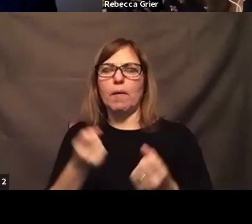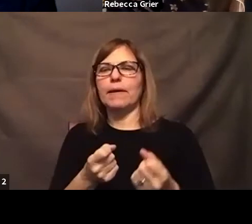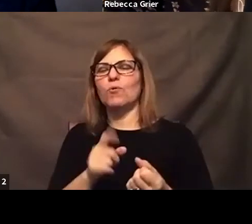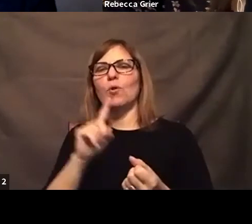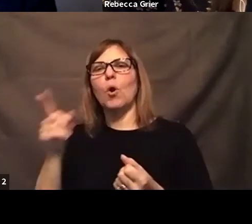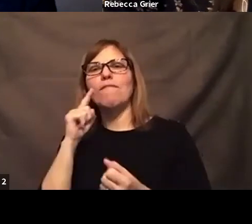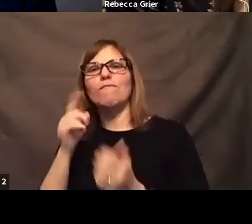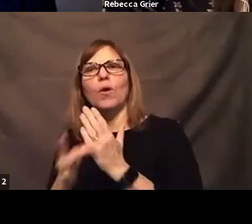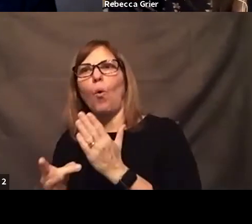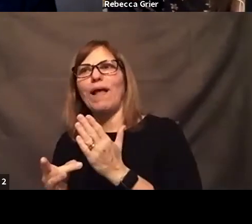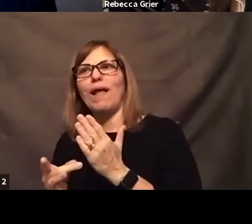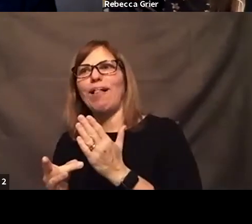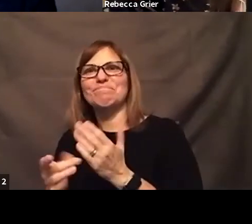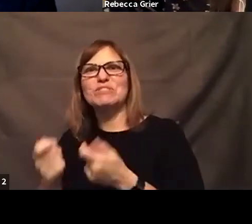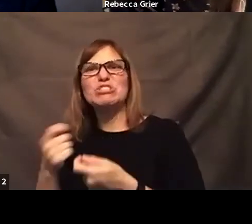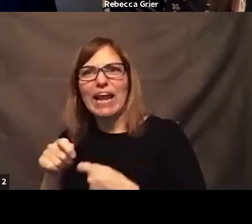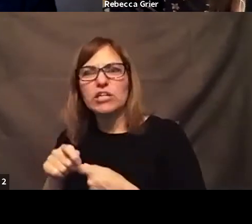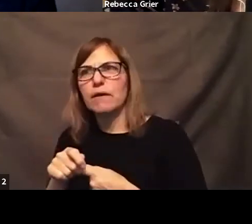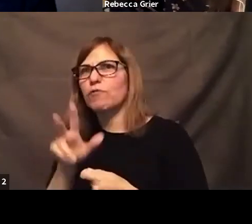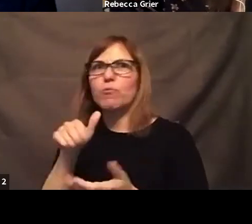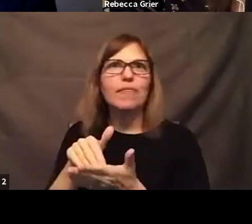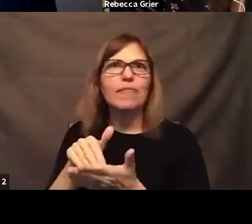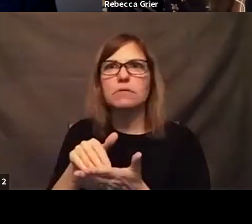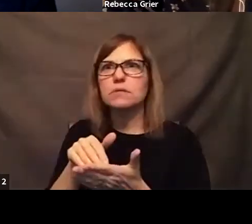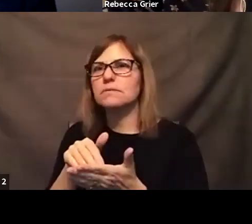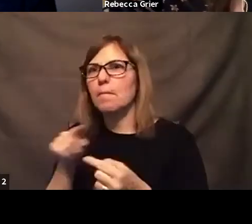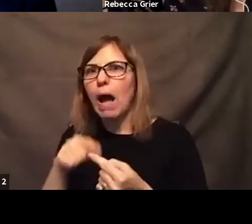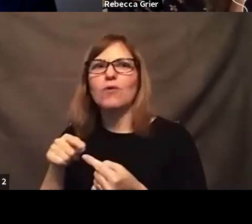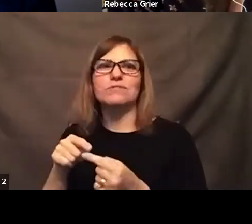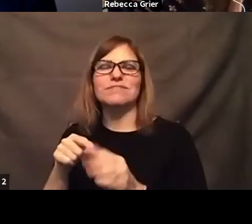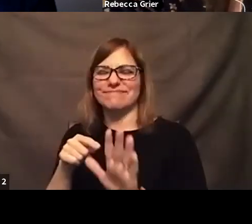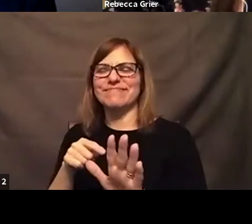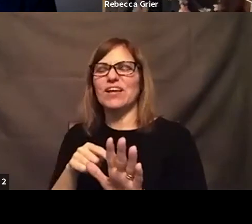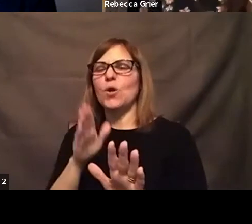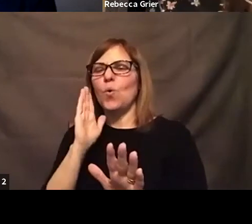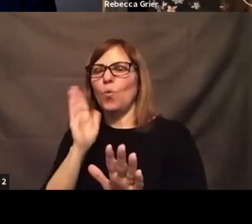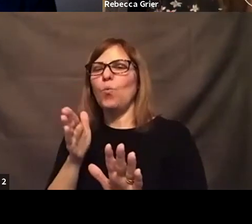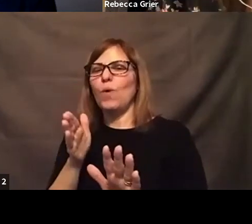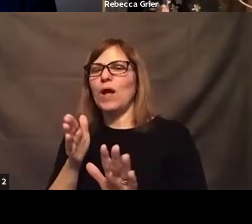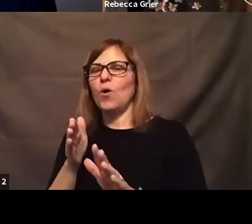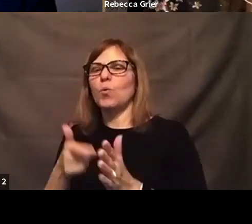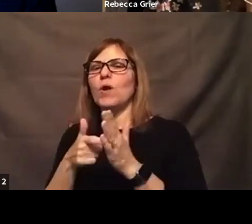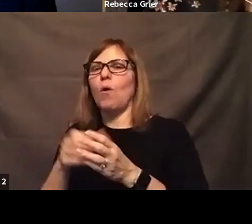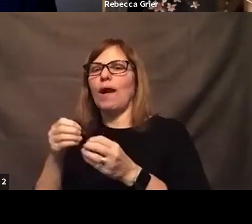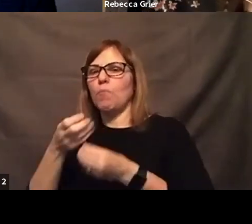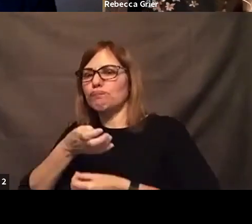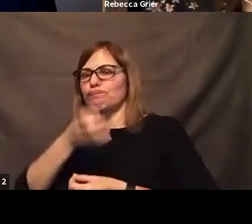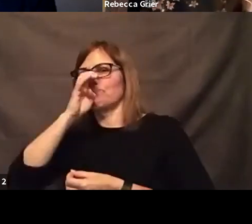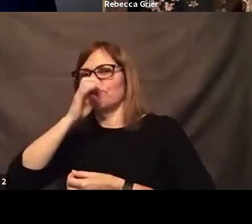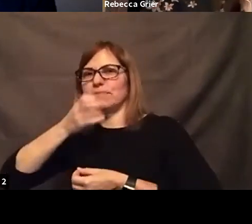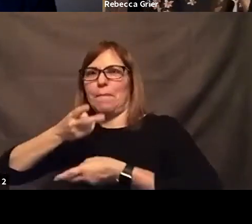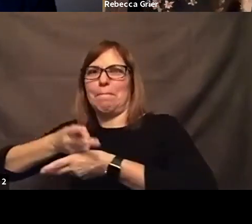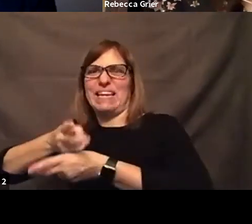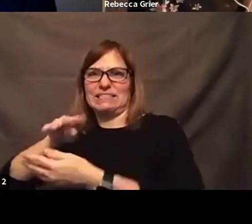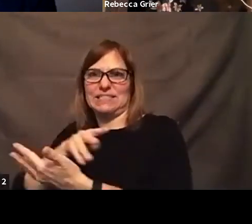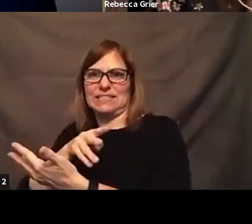know, and such. You're going to have to stick to a much tighter maintenance schedule on it, more like